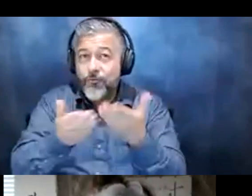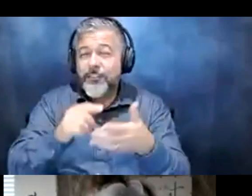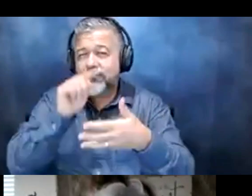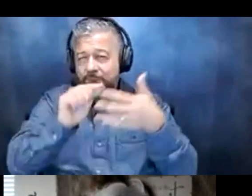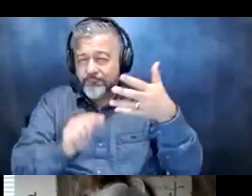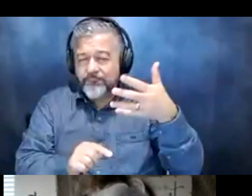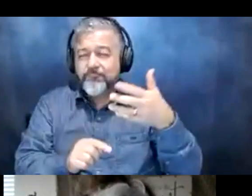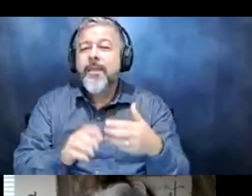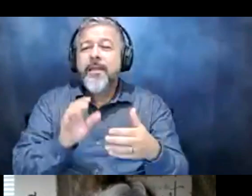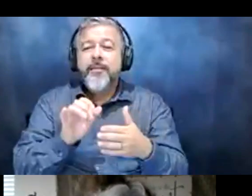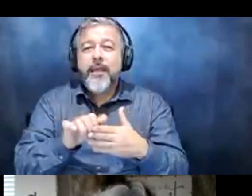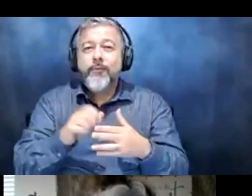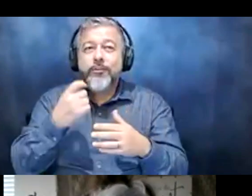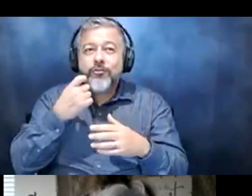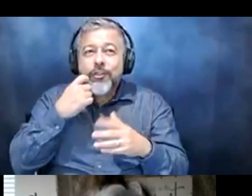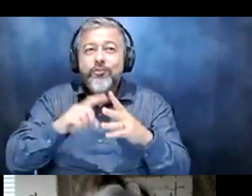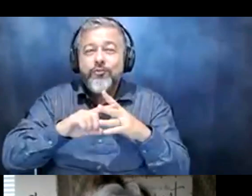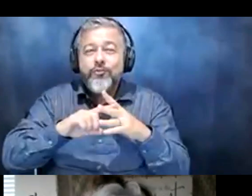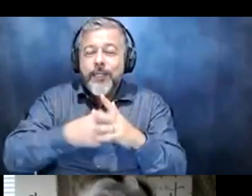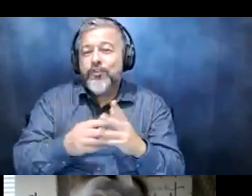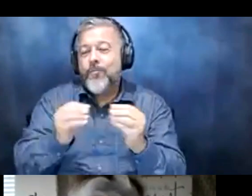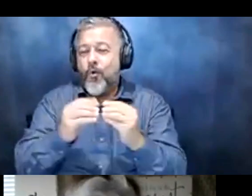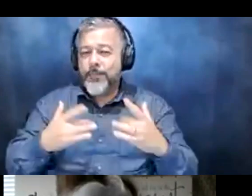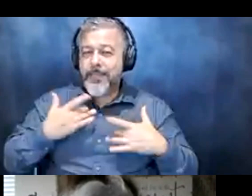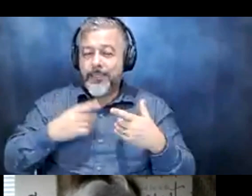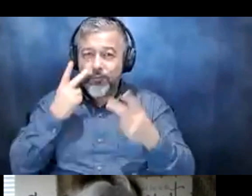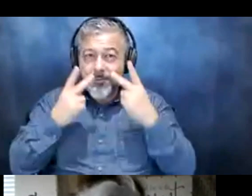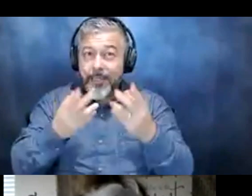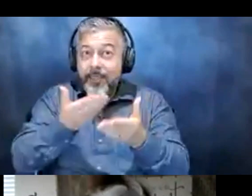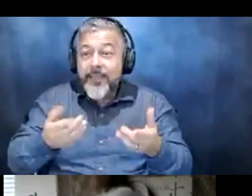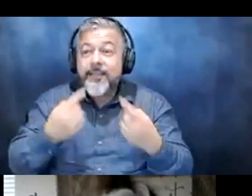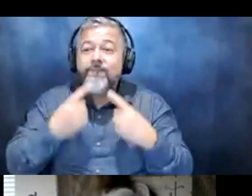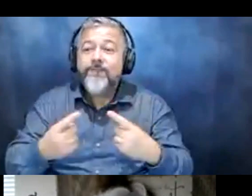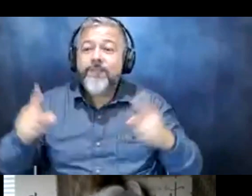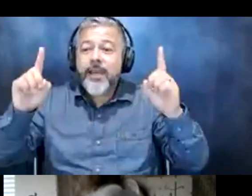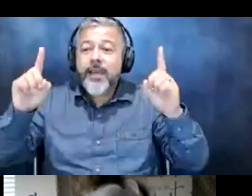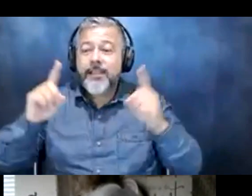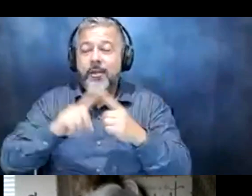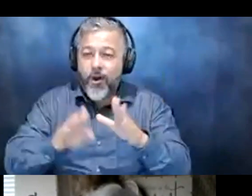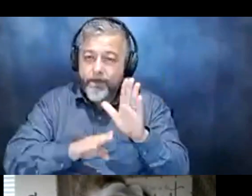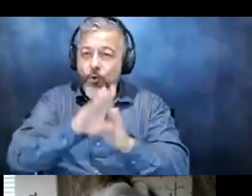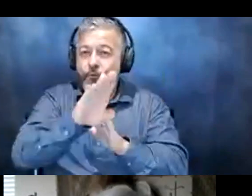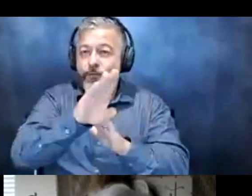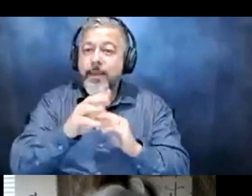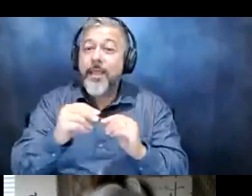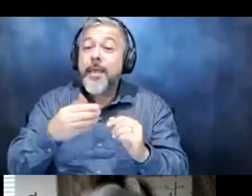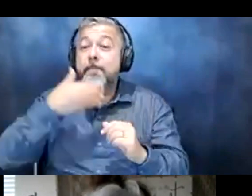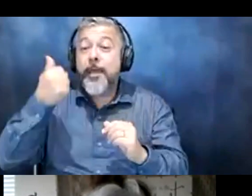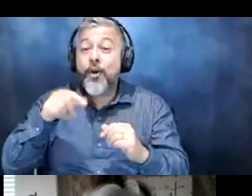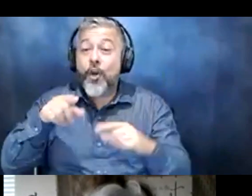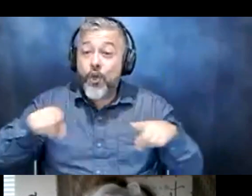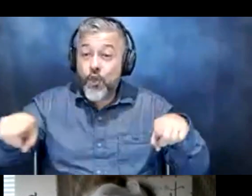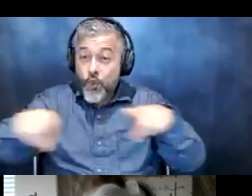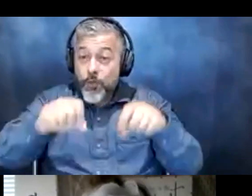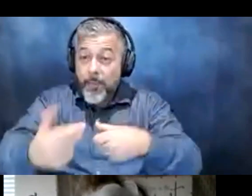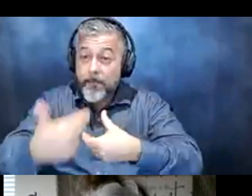That was just to get you a little bit excited so that you can see that things are finally moving, and better yet, you can be a part of